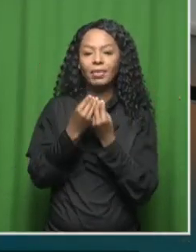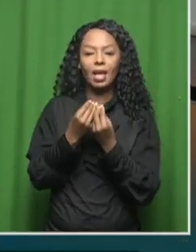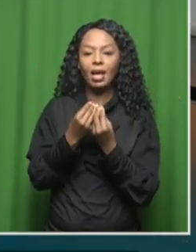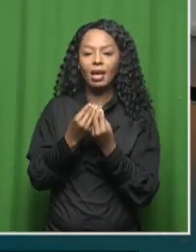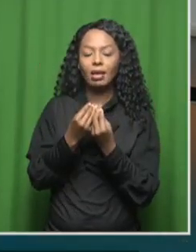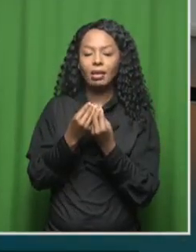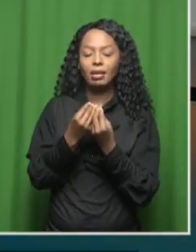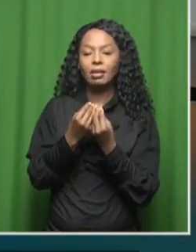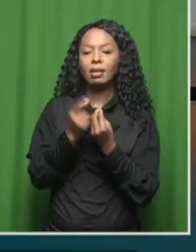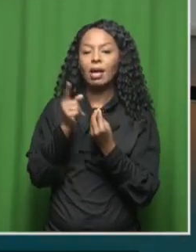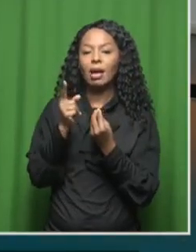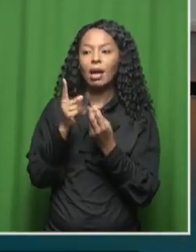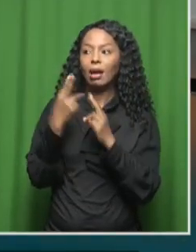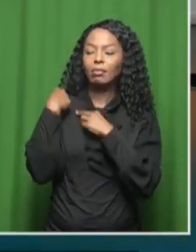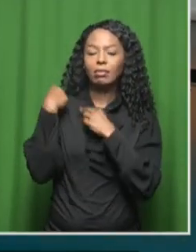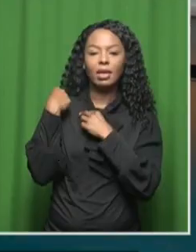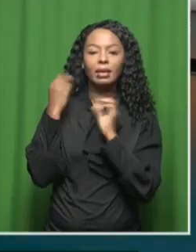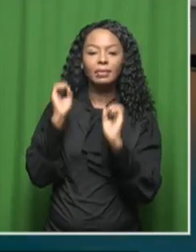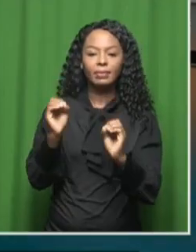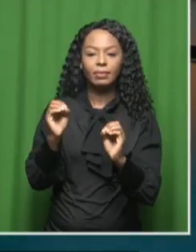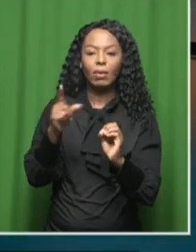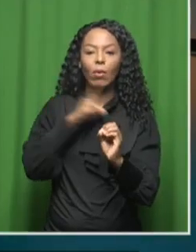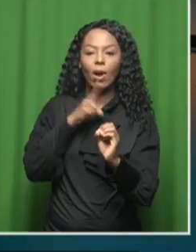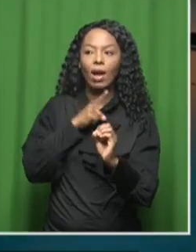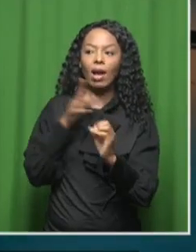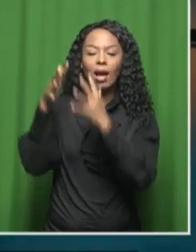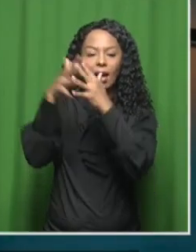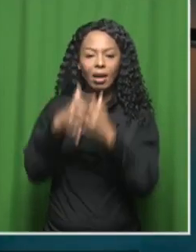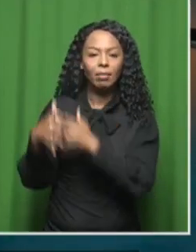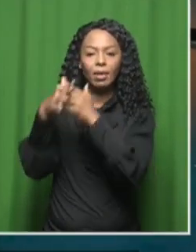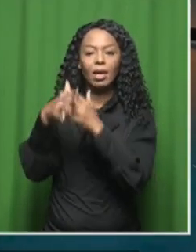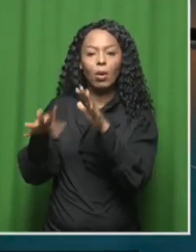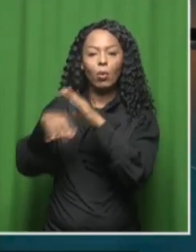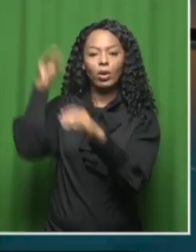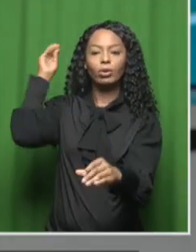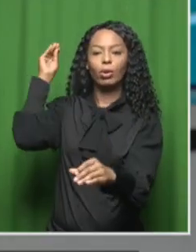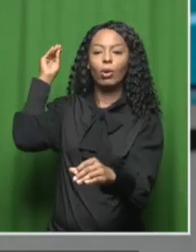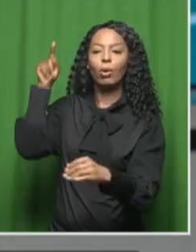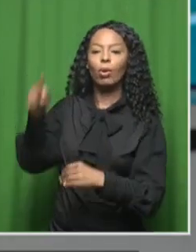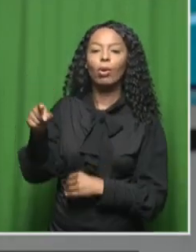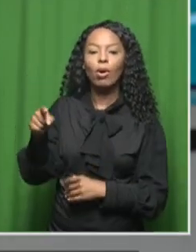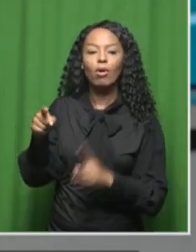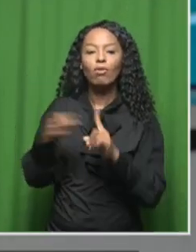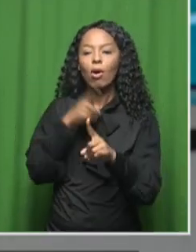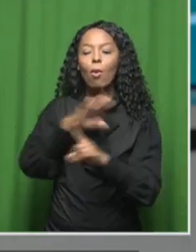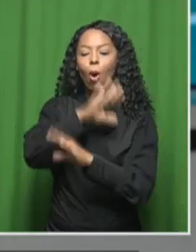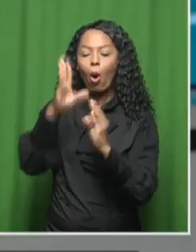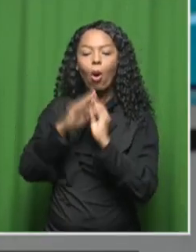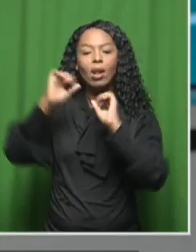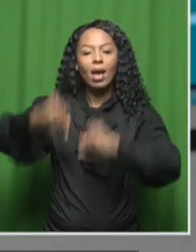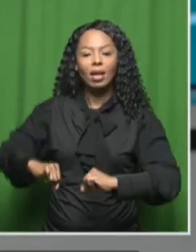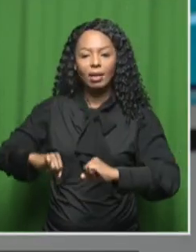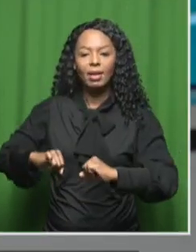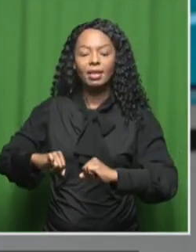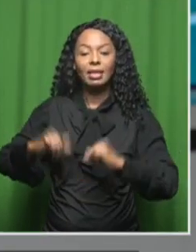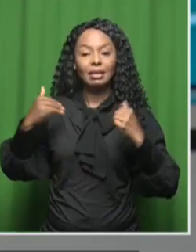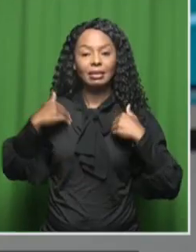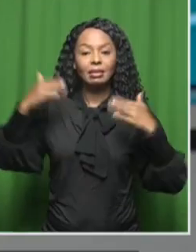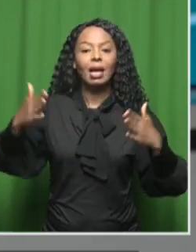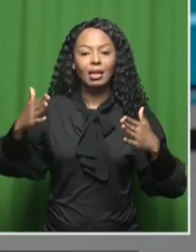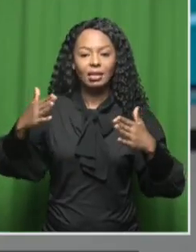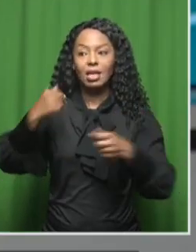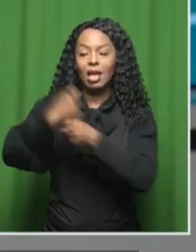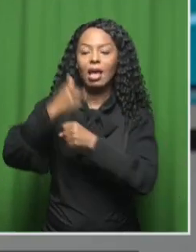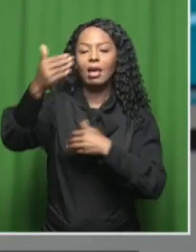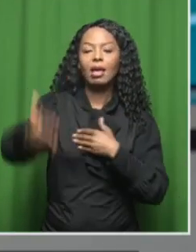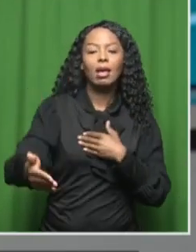credibility because of the fact that the United States will likely withdraw from this Absolutely. entire agreement at the beginning of next year.